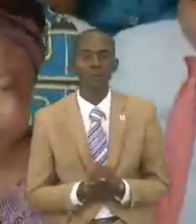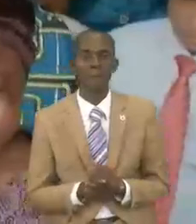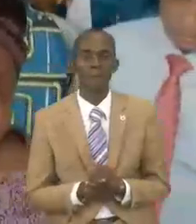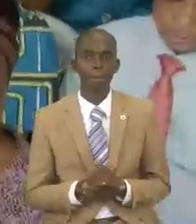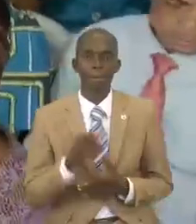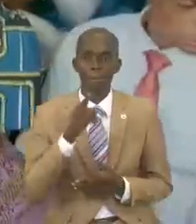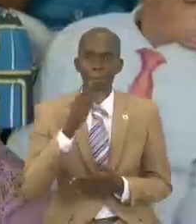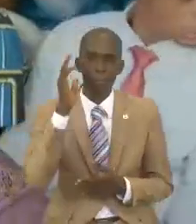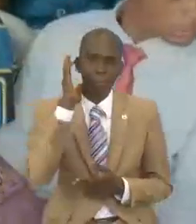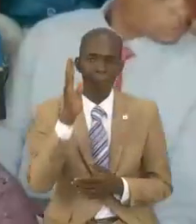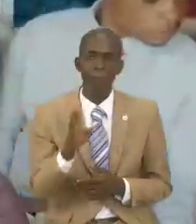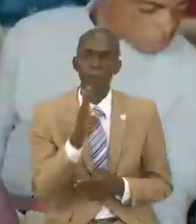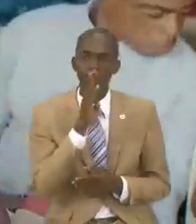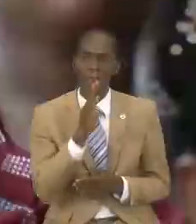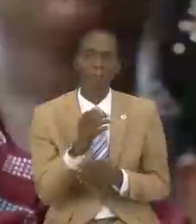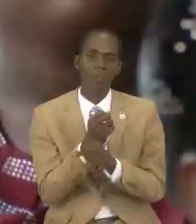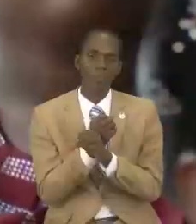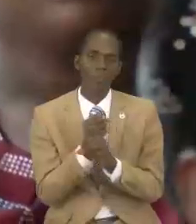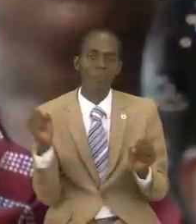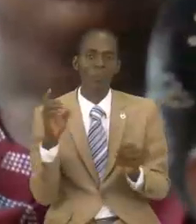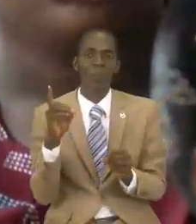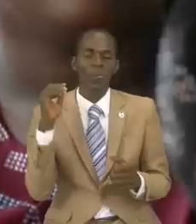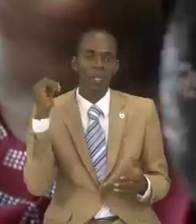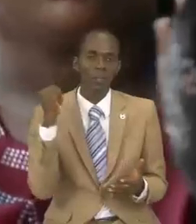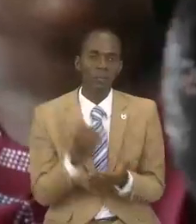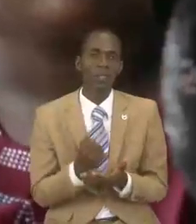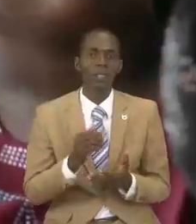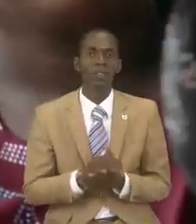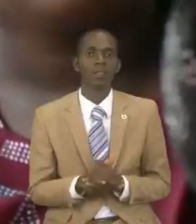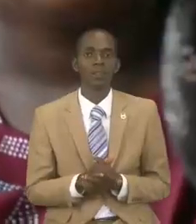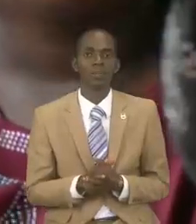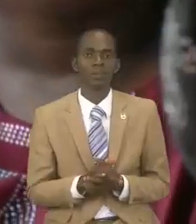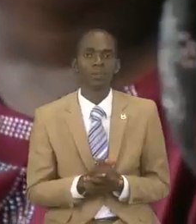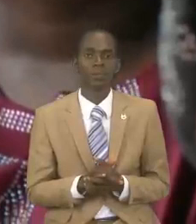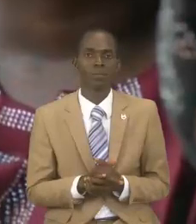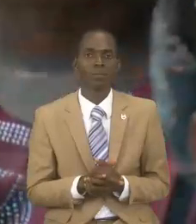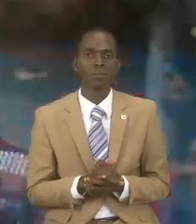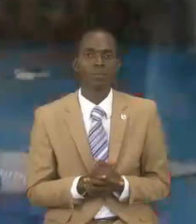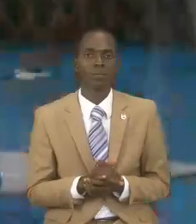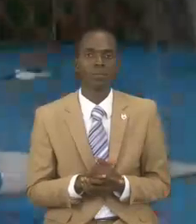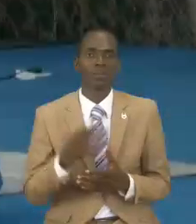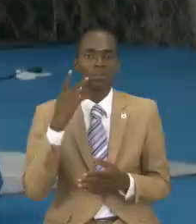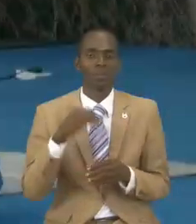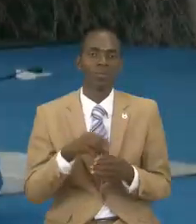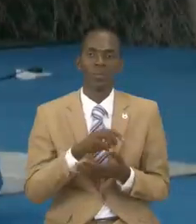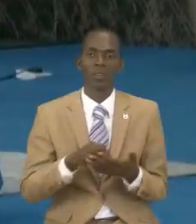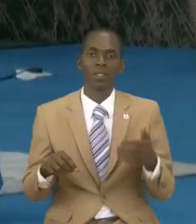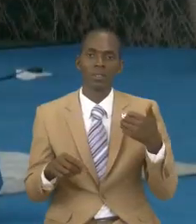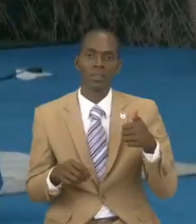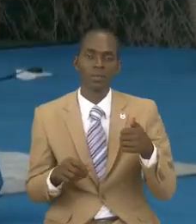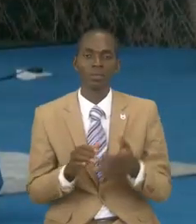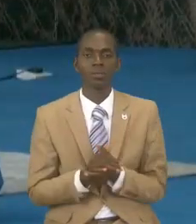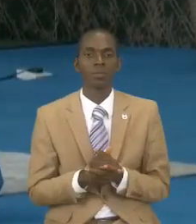Thou shalt be saved. Amen. Amen. Look at verse 10. For with